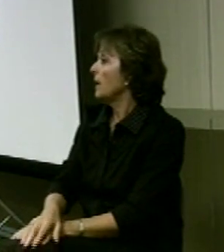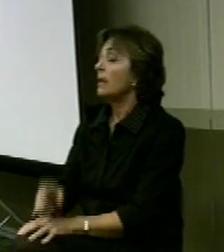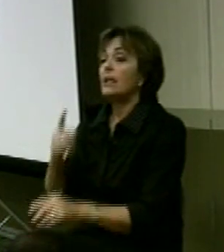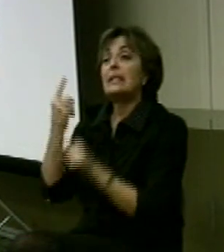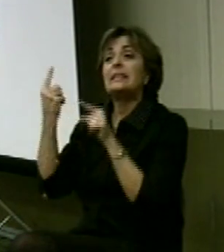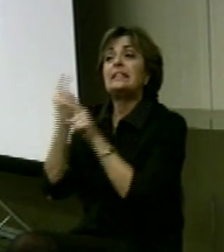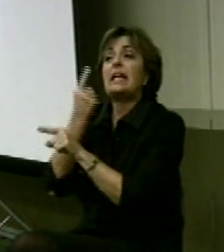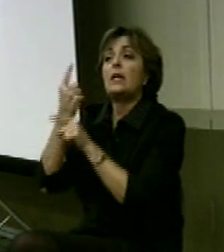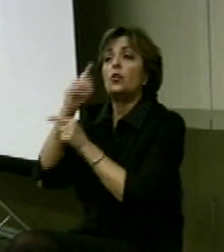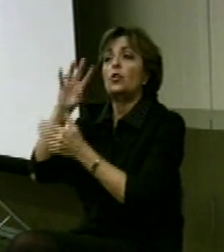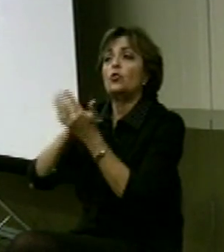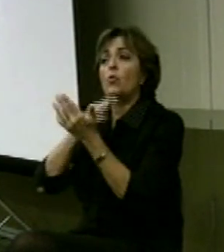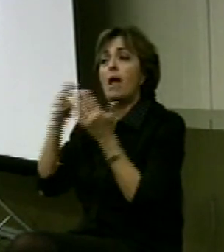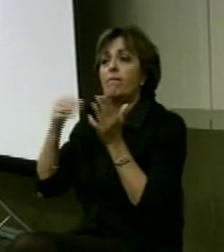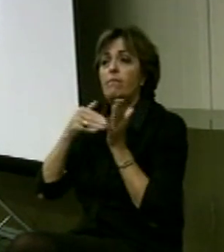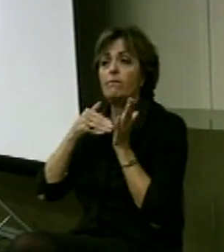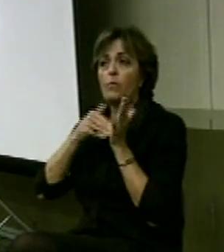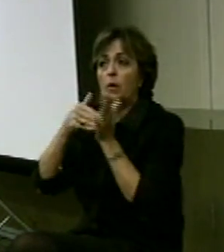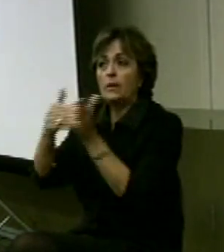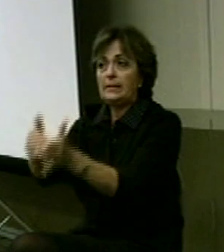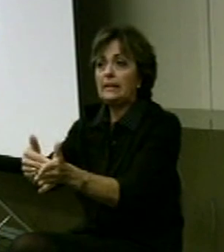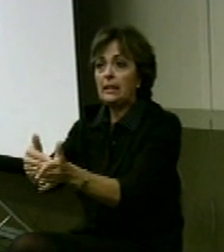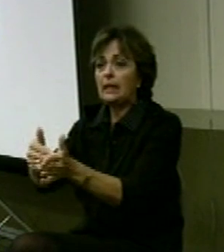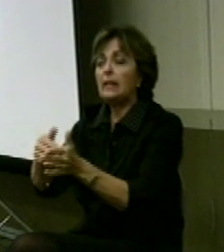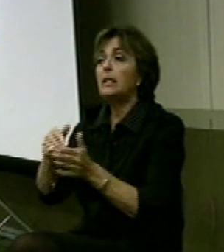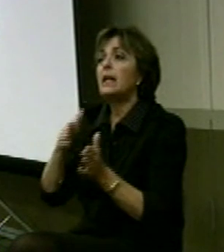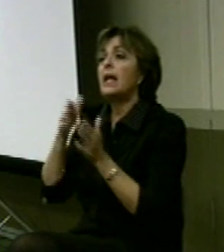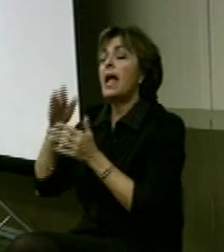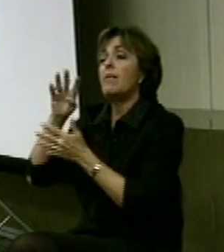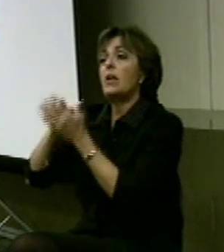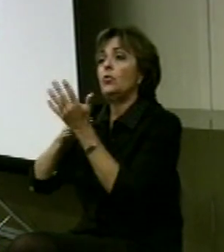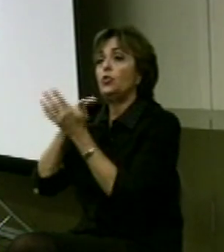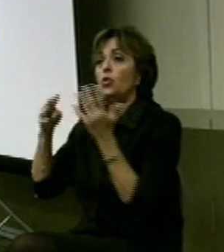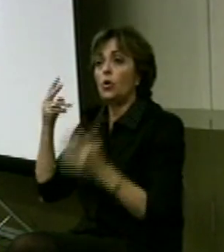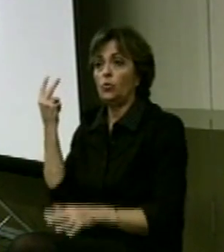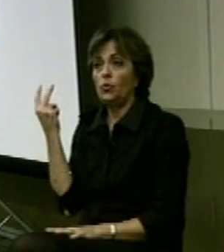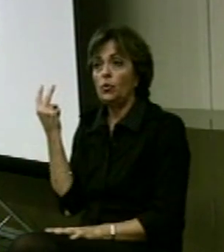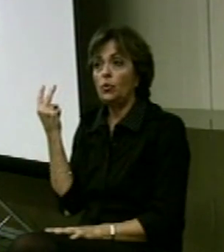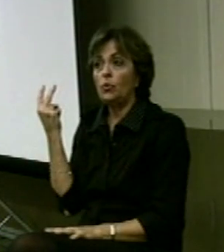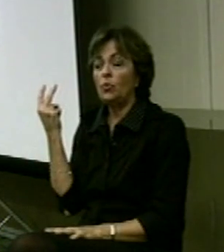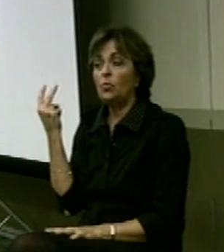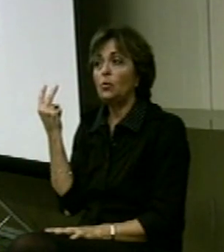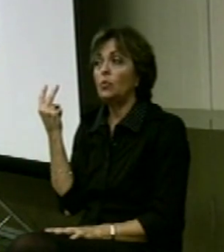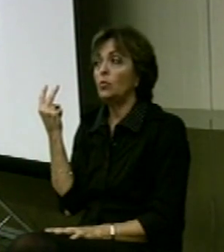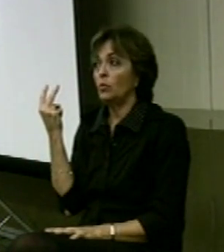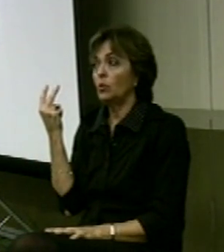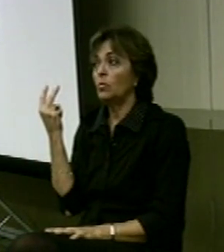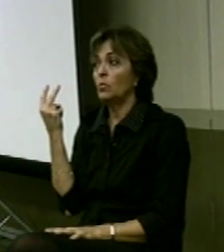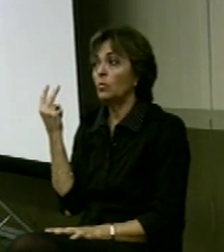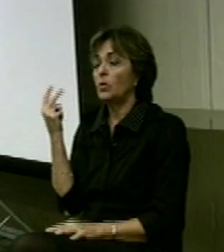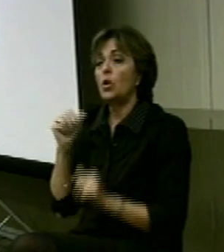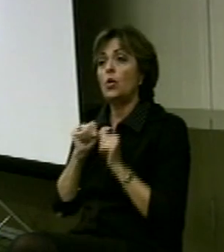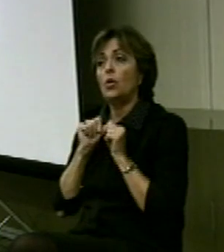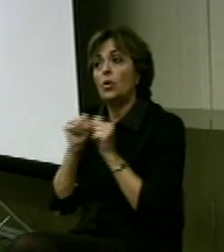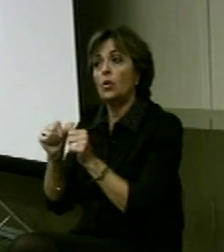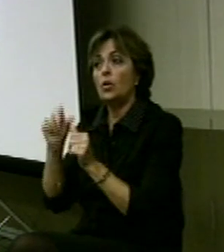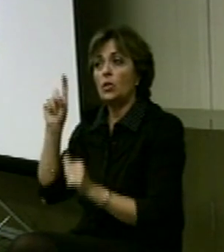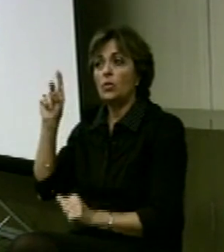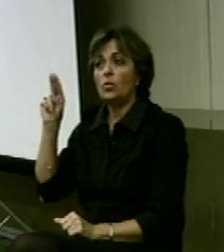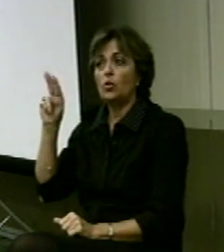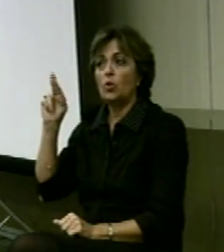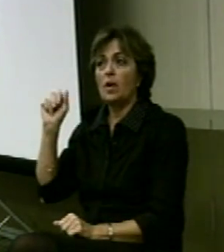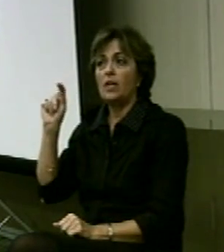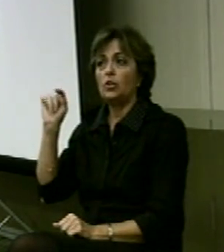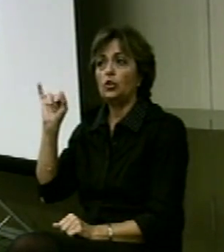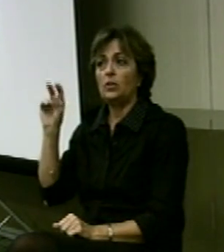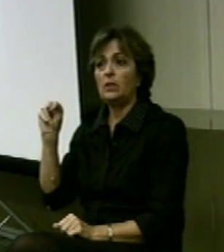All right, just a standard graph of frequency. And then chart 2 will be